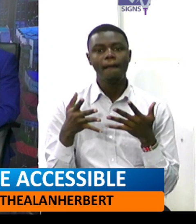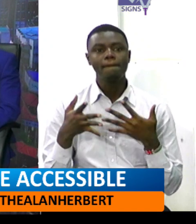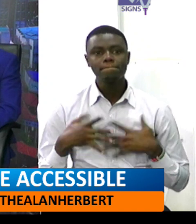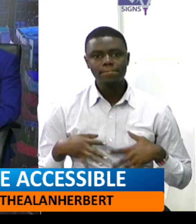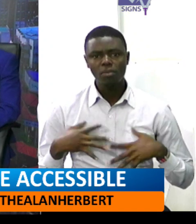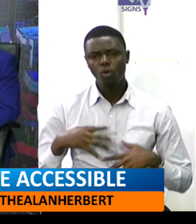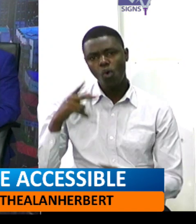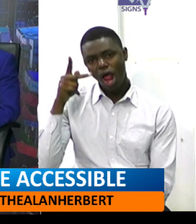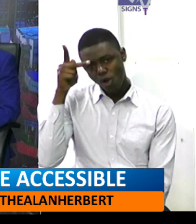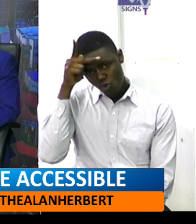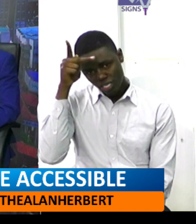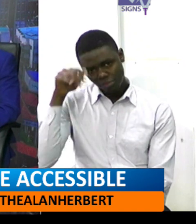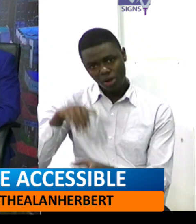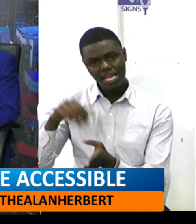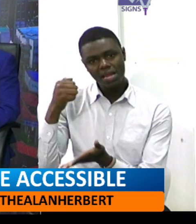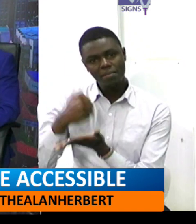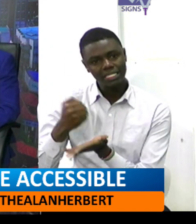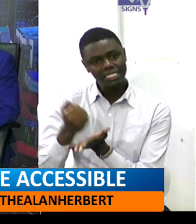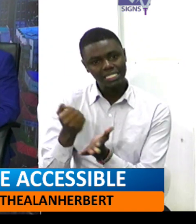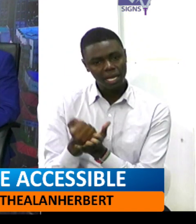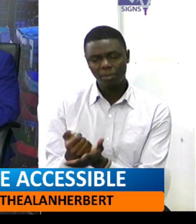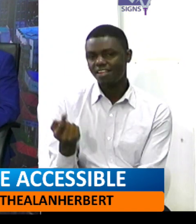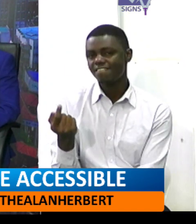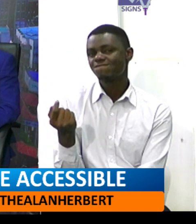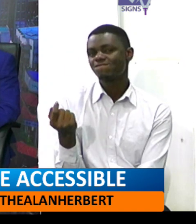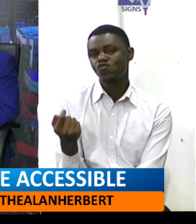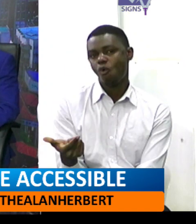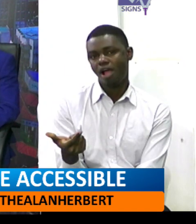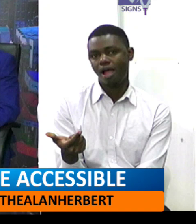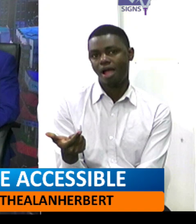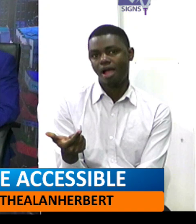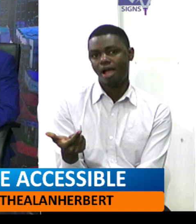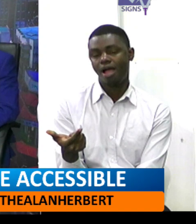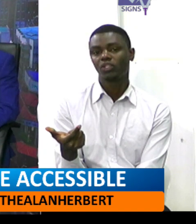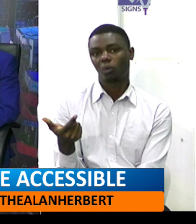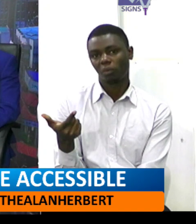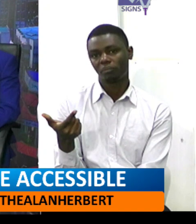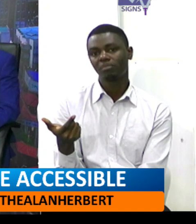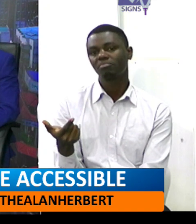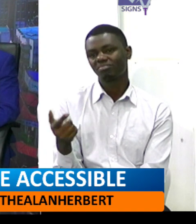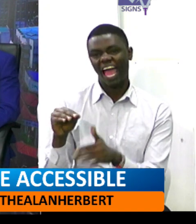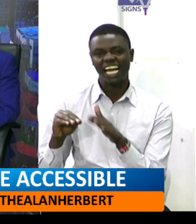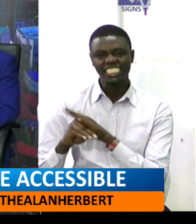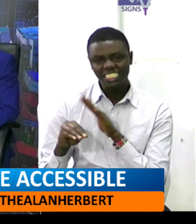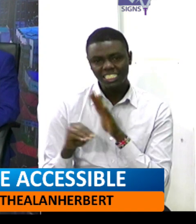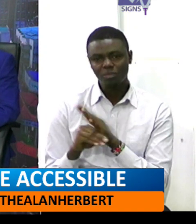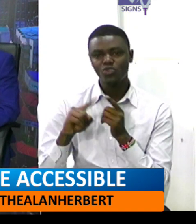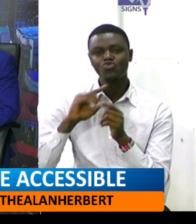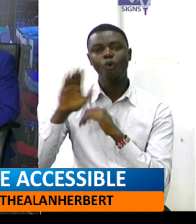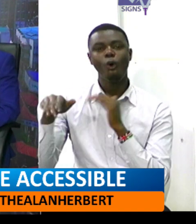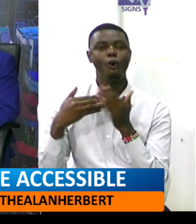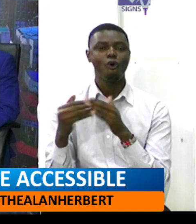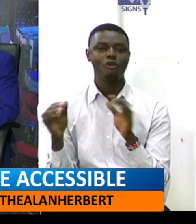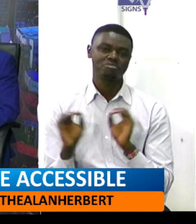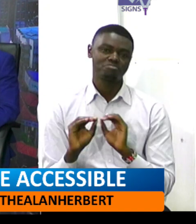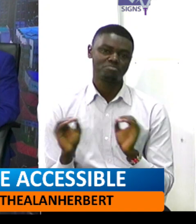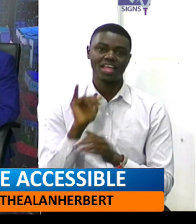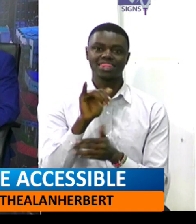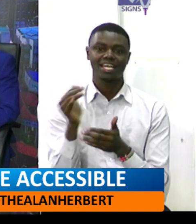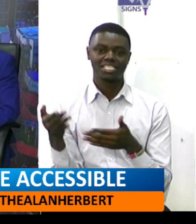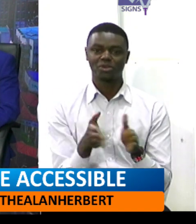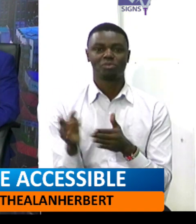who are knowledgeable in mitishamba could also be fewer. So it may not be accessible to all of us. That could also be an opportunity